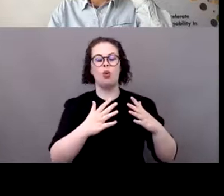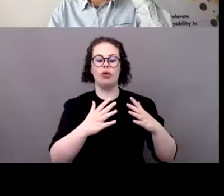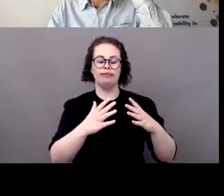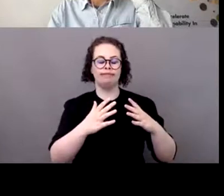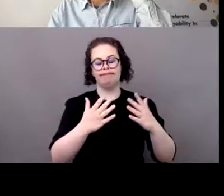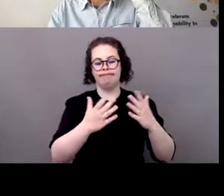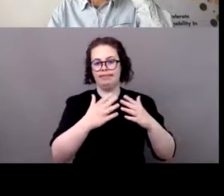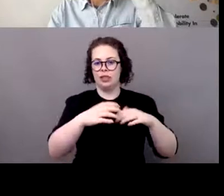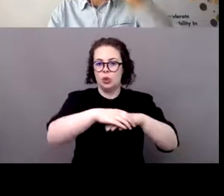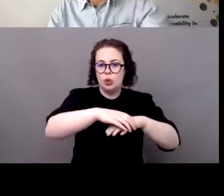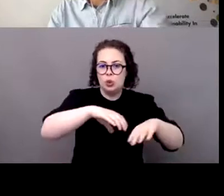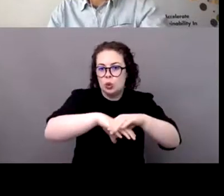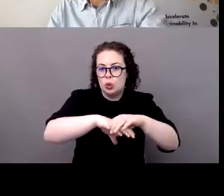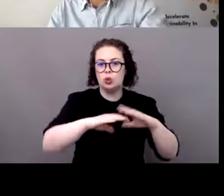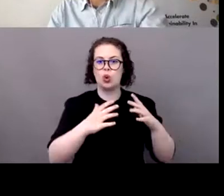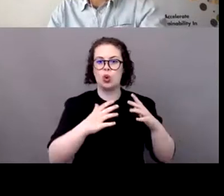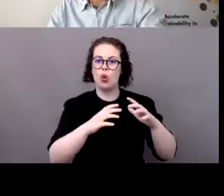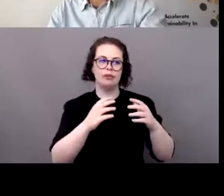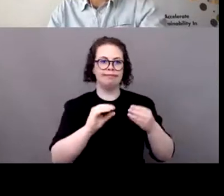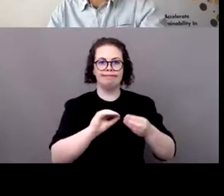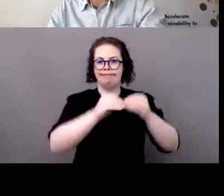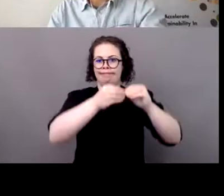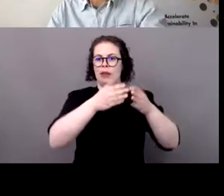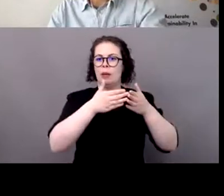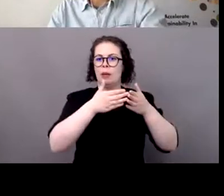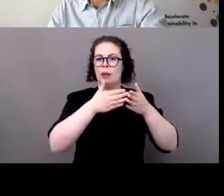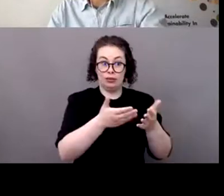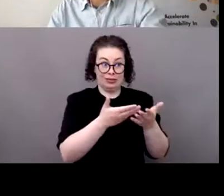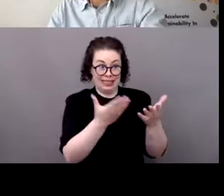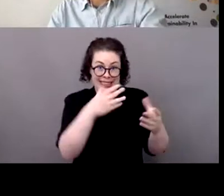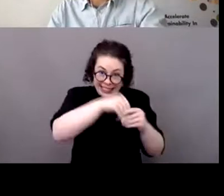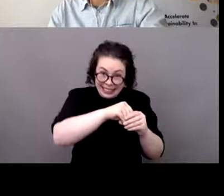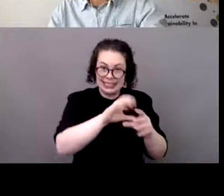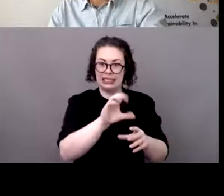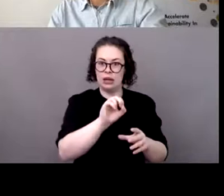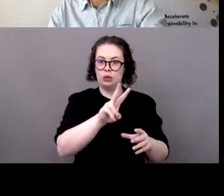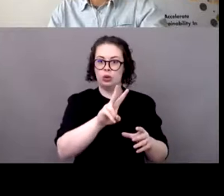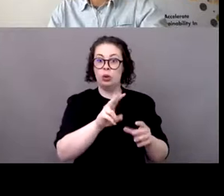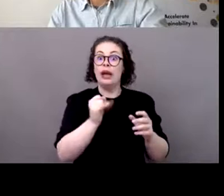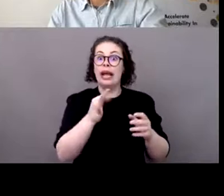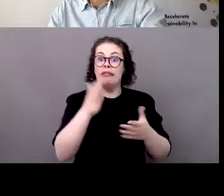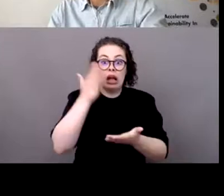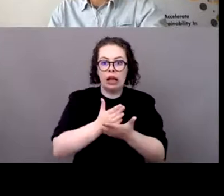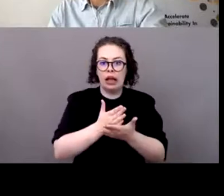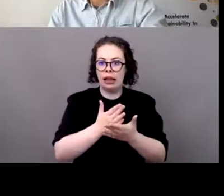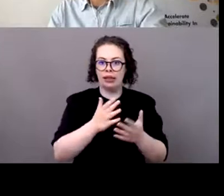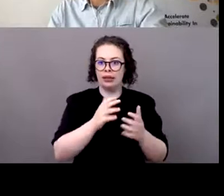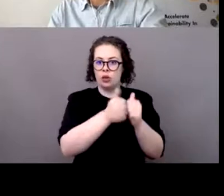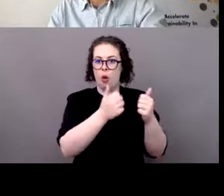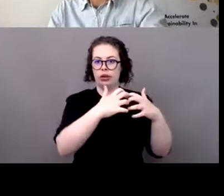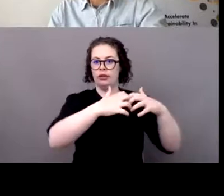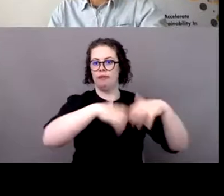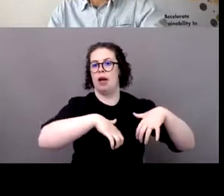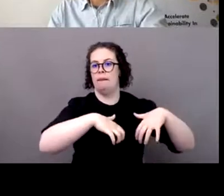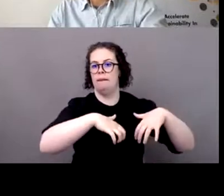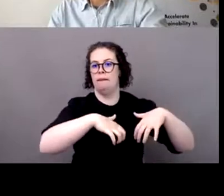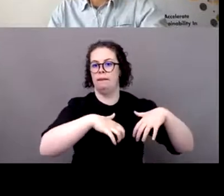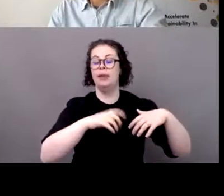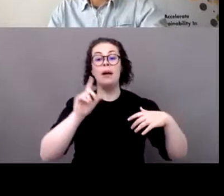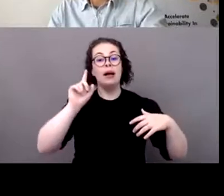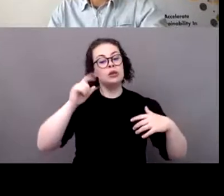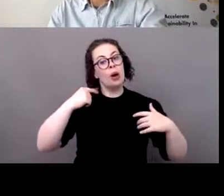an important question to reframe the question, an important way to look at it is, how do we imagine a carbon free sport practice? Because